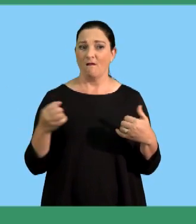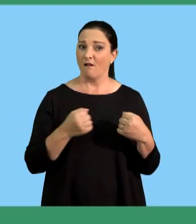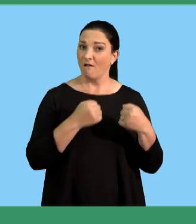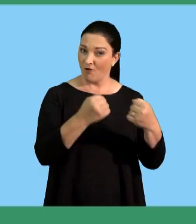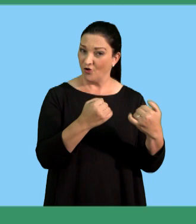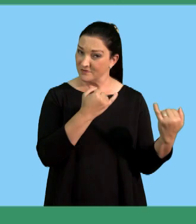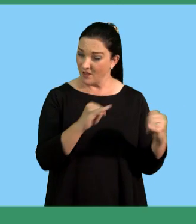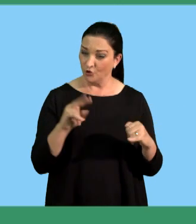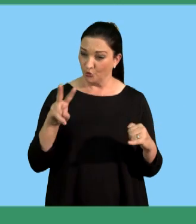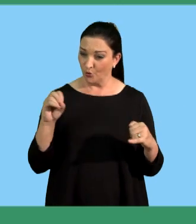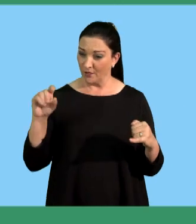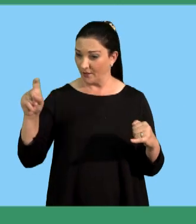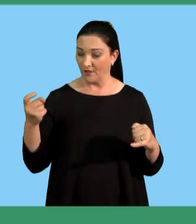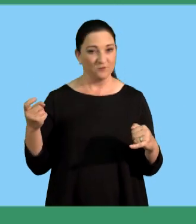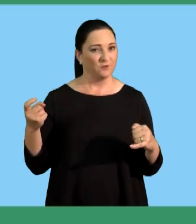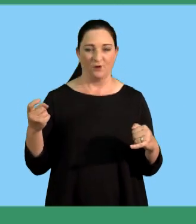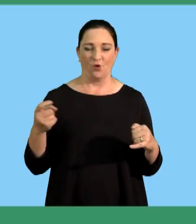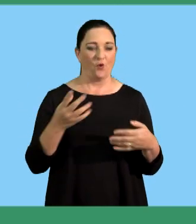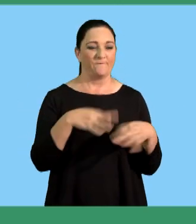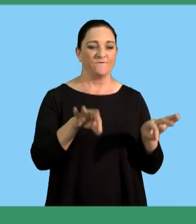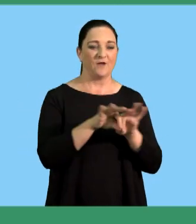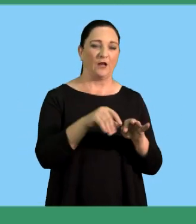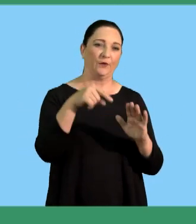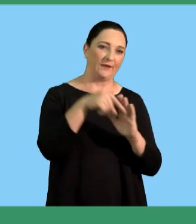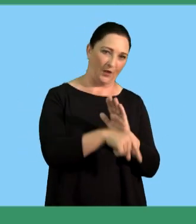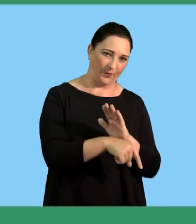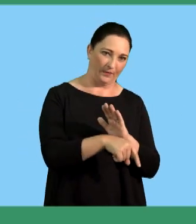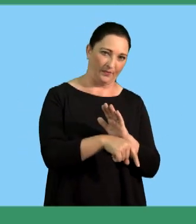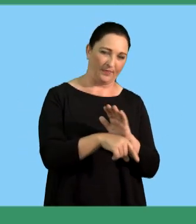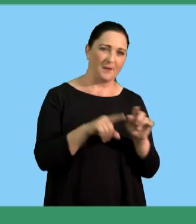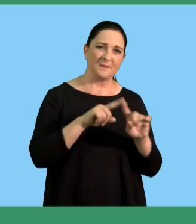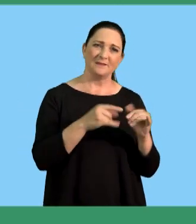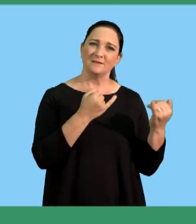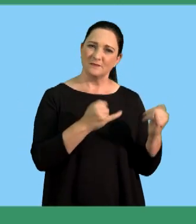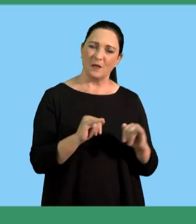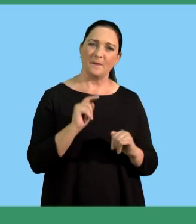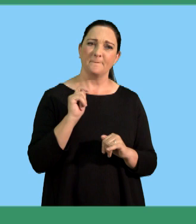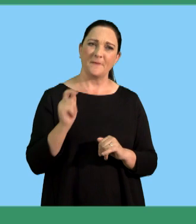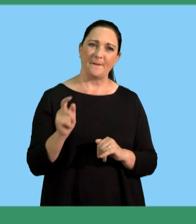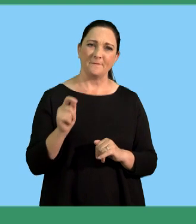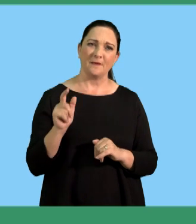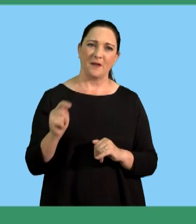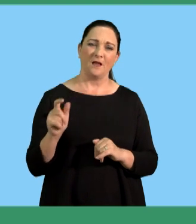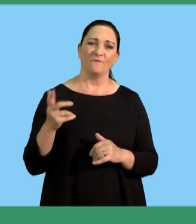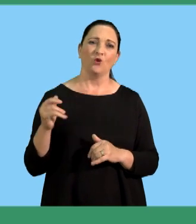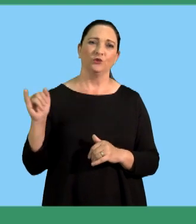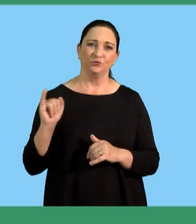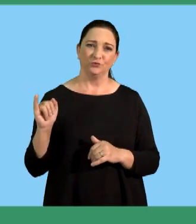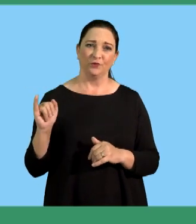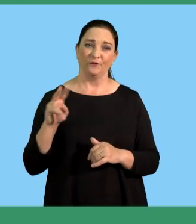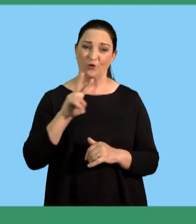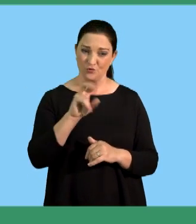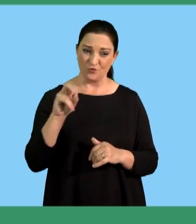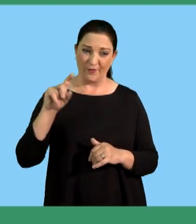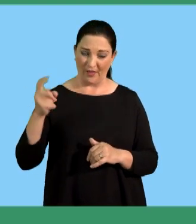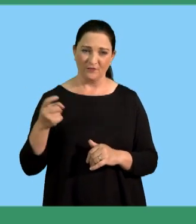now your car is no longer 200,000, it will lose value. So it means now if you are still paying for insurance for 200,000, you